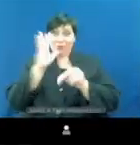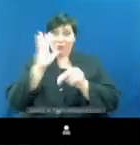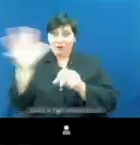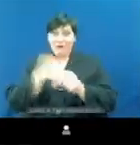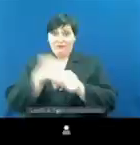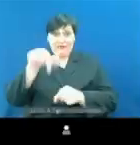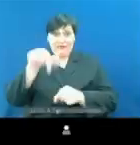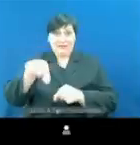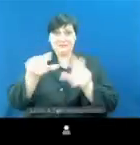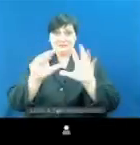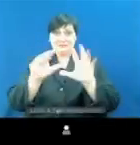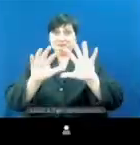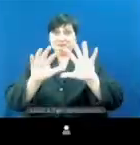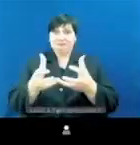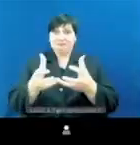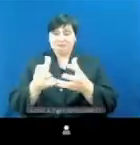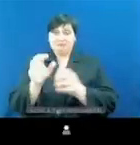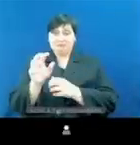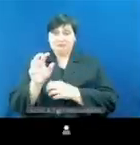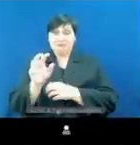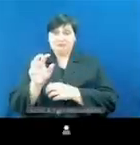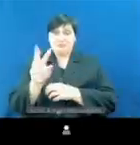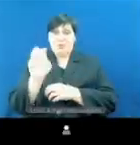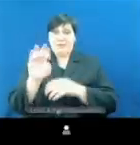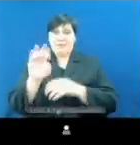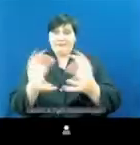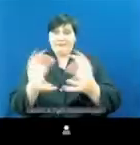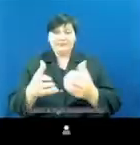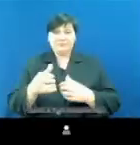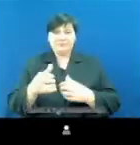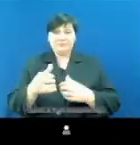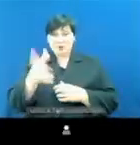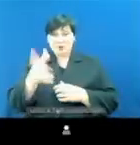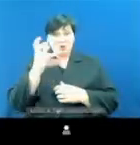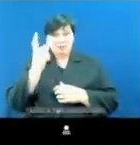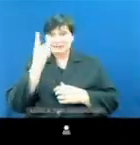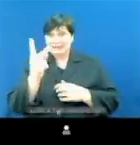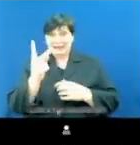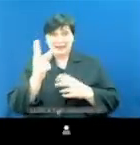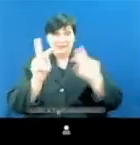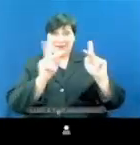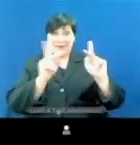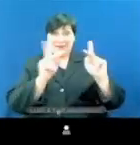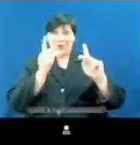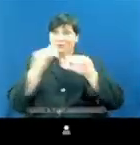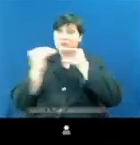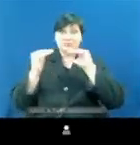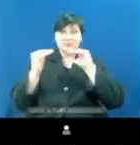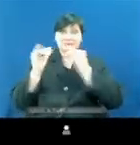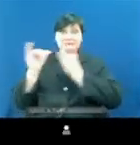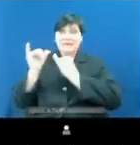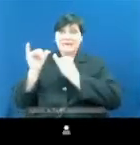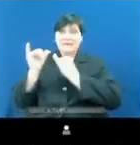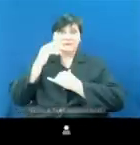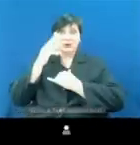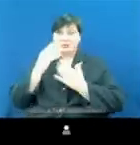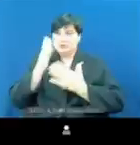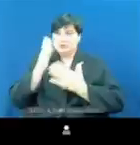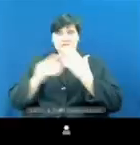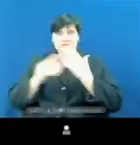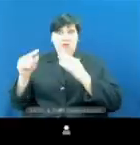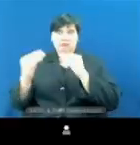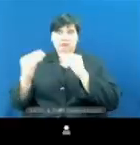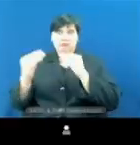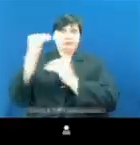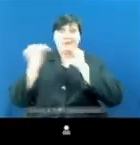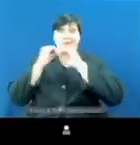you will see people who have as much experience as I do, some who have more, and some who